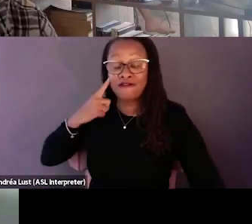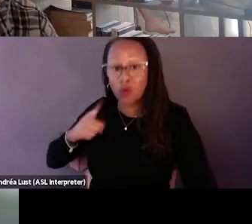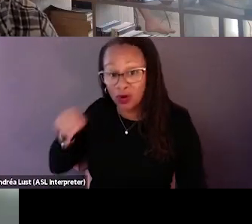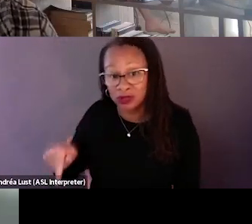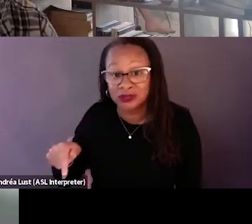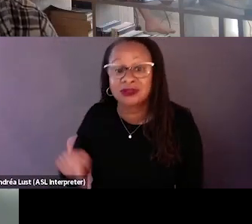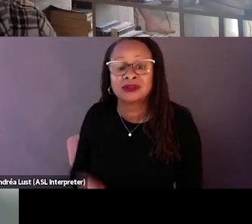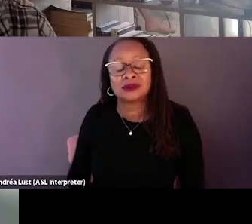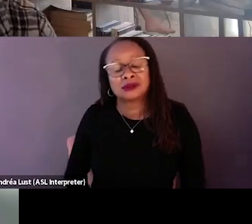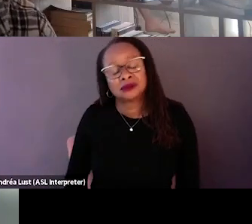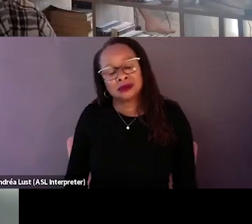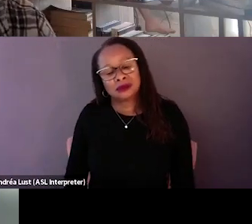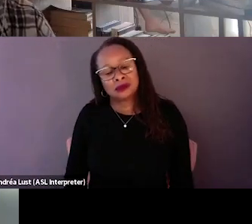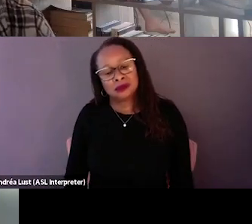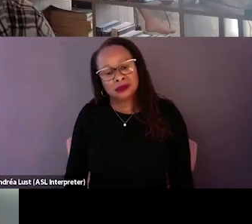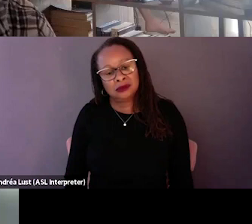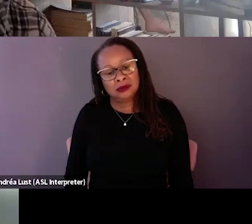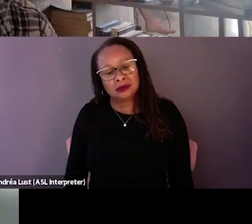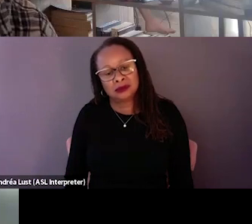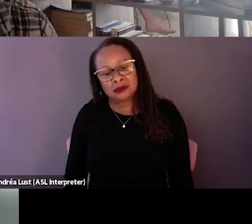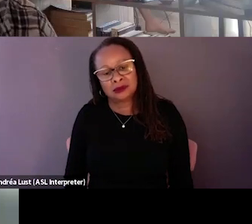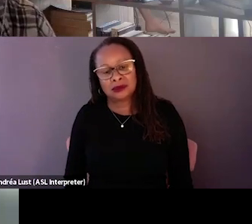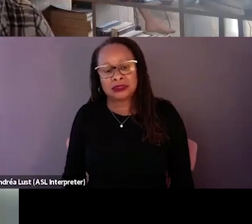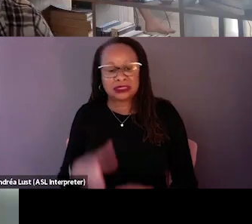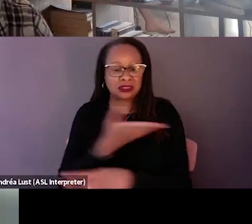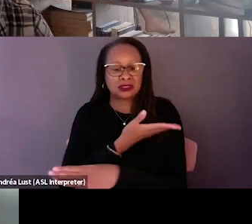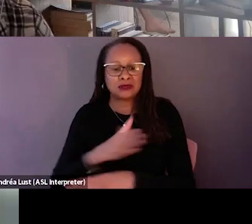caretaking. It's the music,